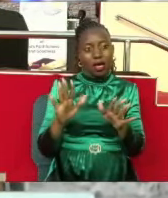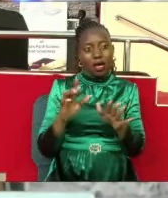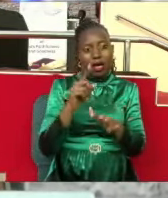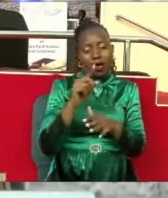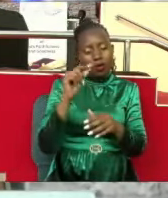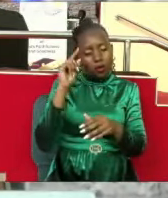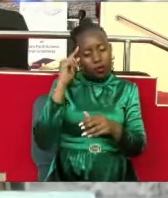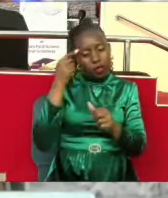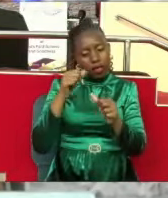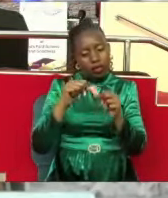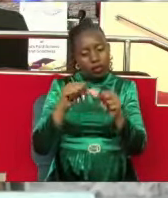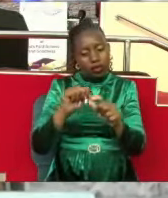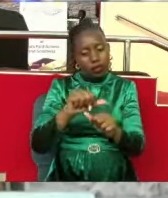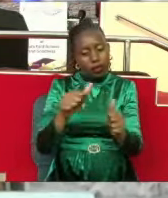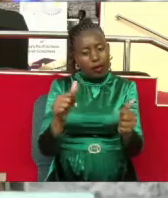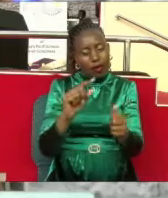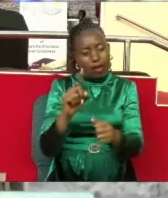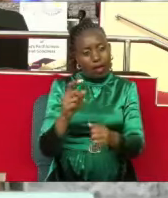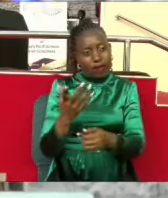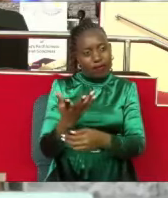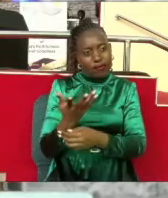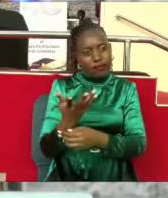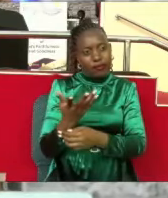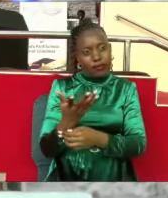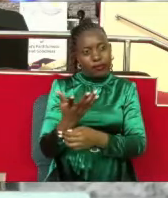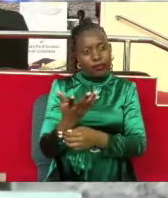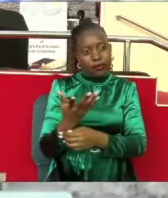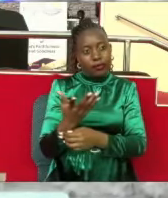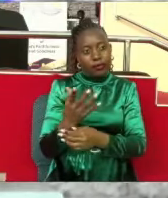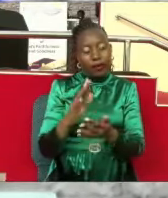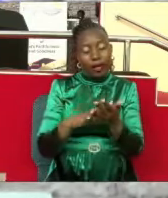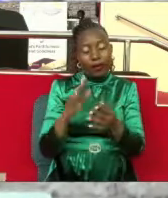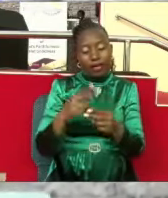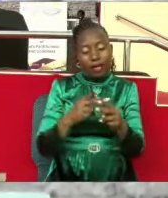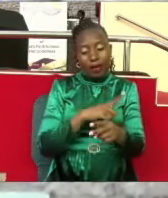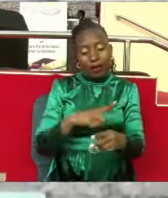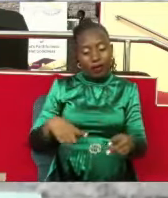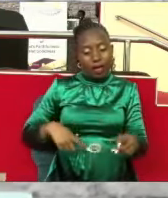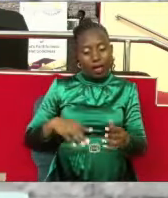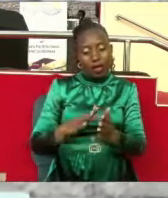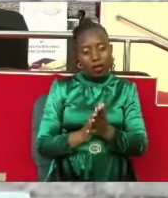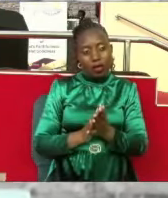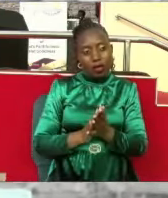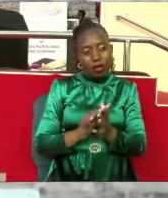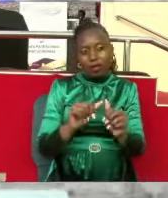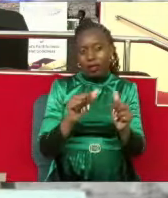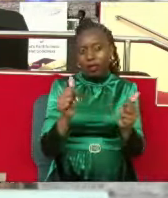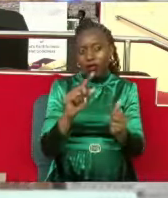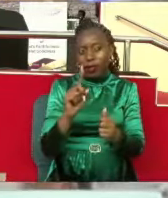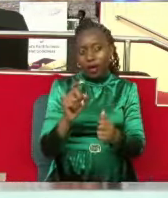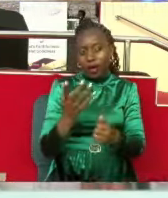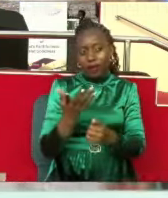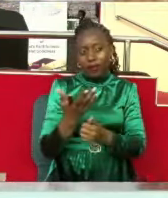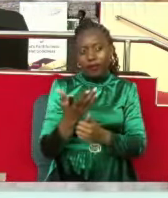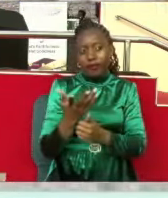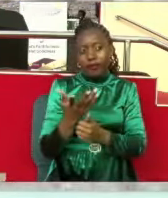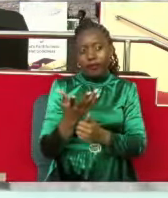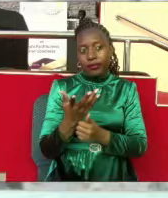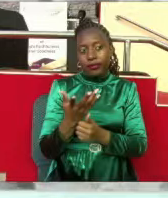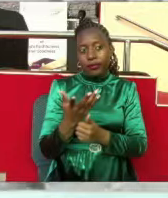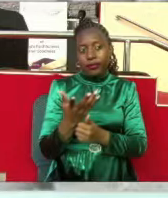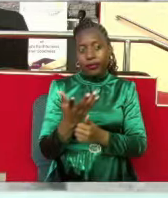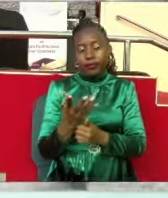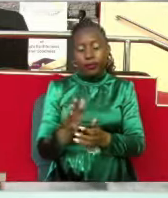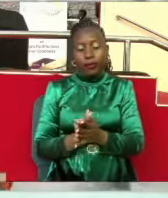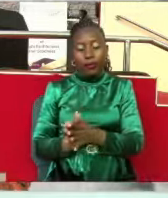Je, bado iko vema? Praise the name of the Lord. Jina la Bwana libarikiwe. Is it still well? Je, bado iko vema? I want us